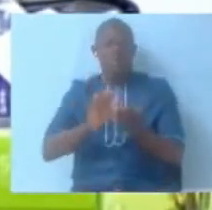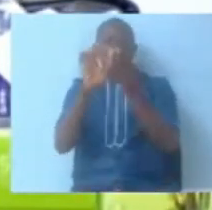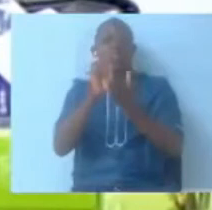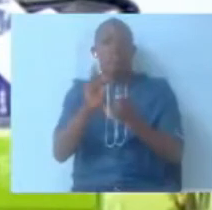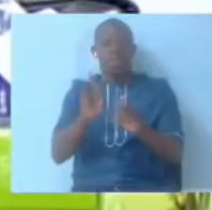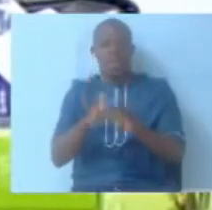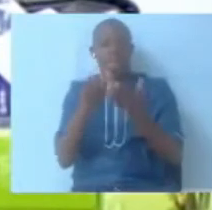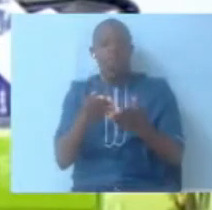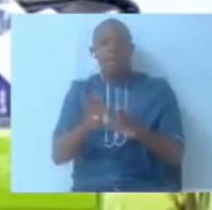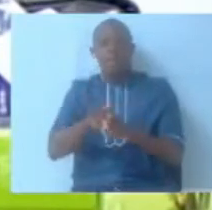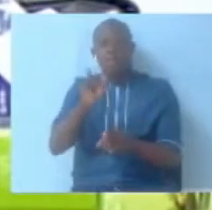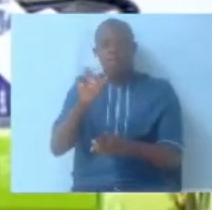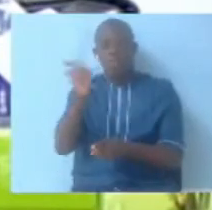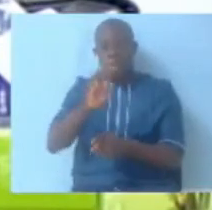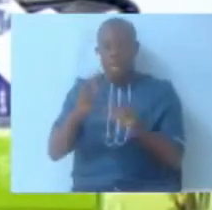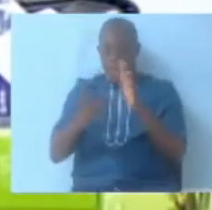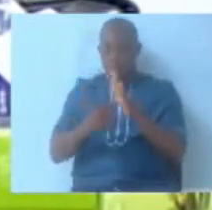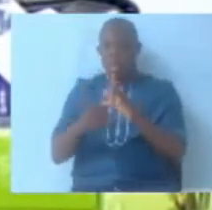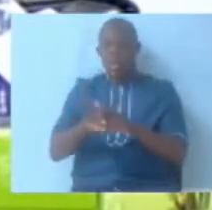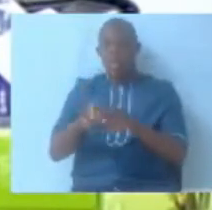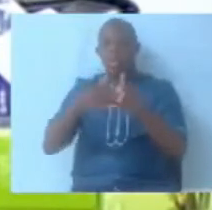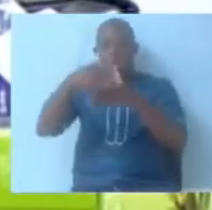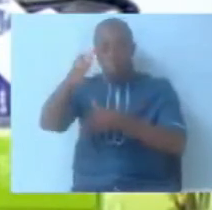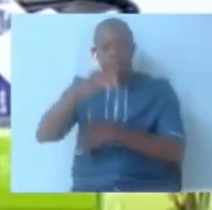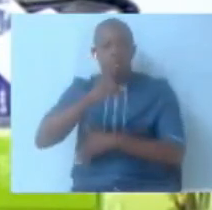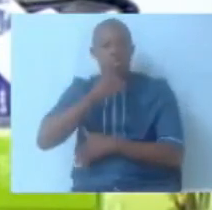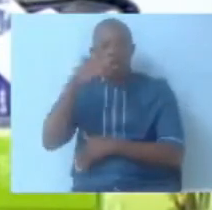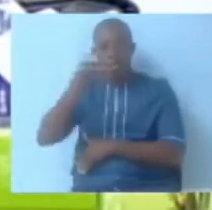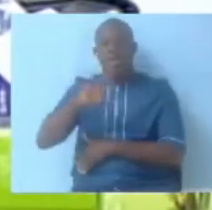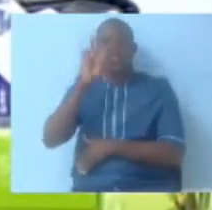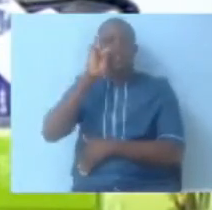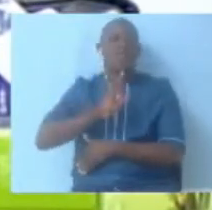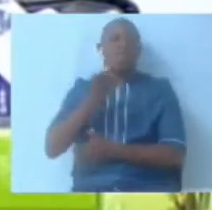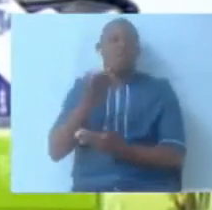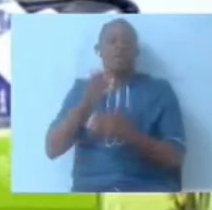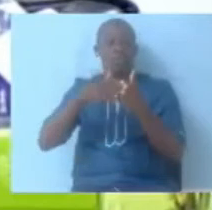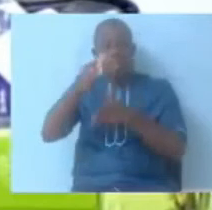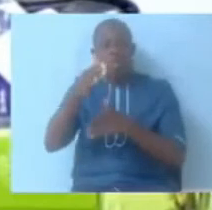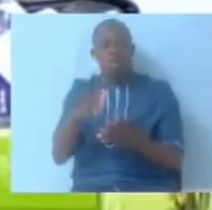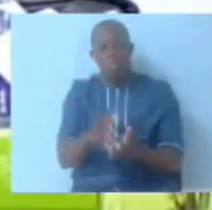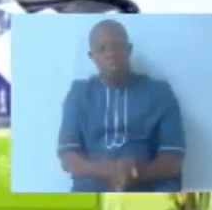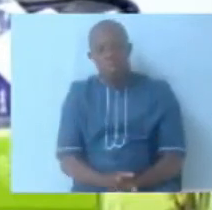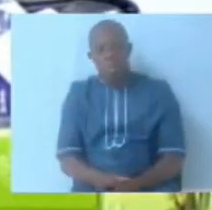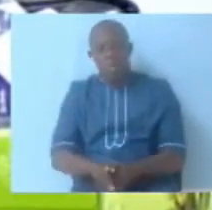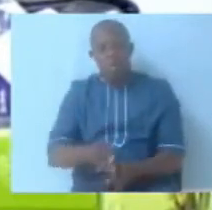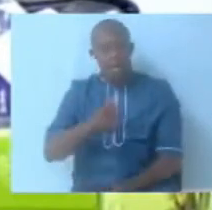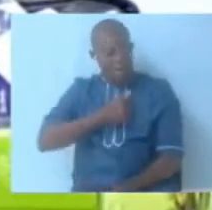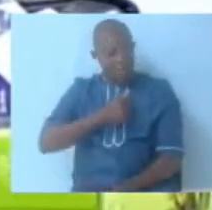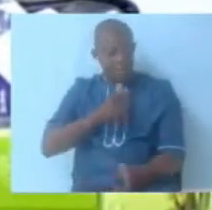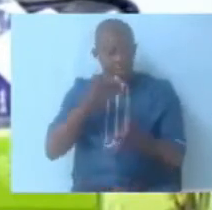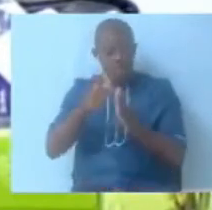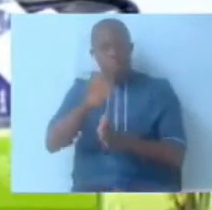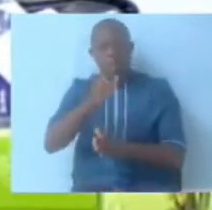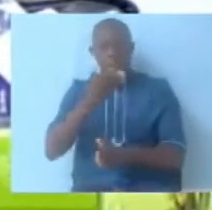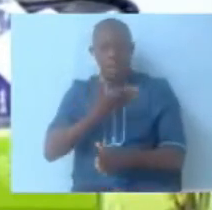wotumo dingole nata siya fati. So decrees were, they couldn't have, in a normal setting, by